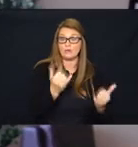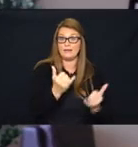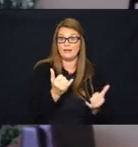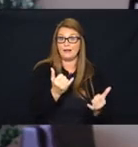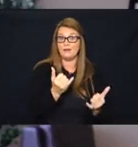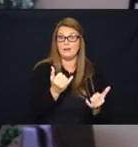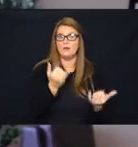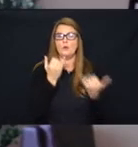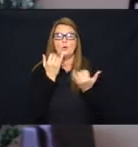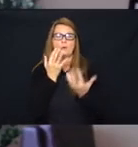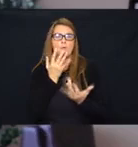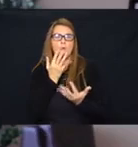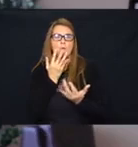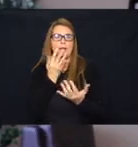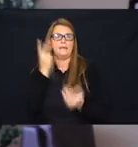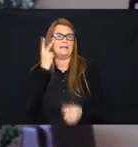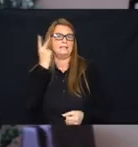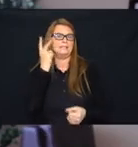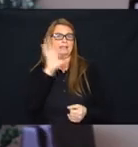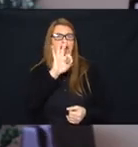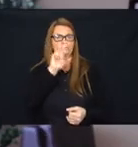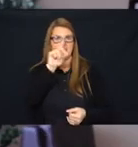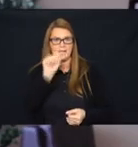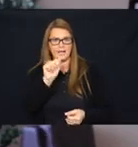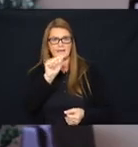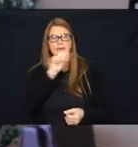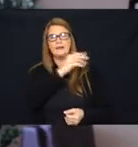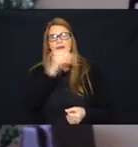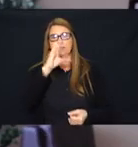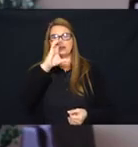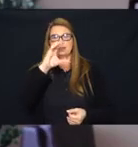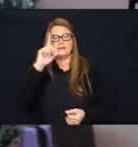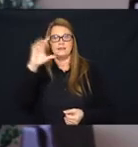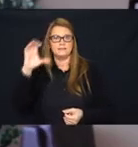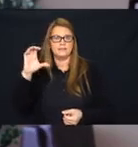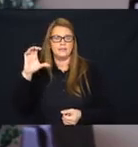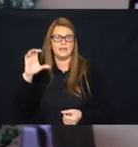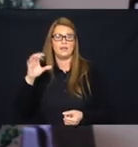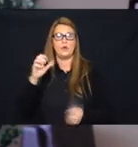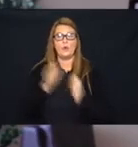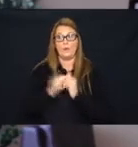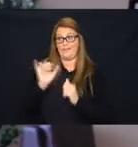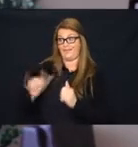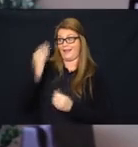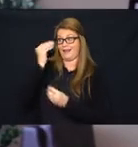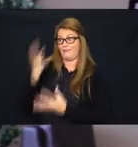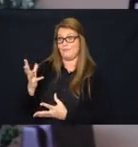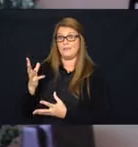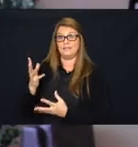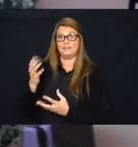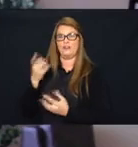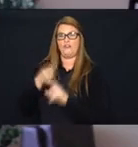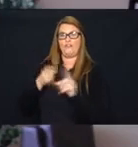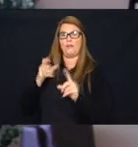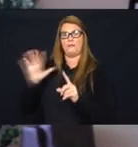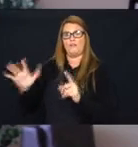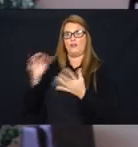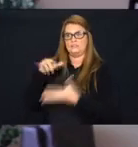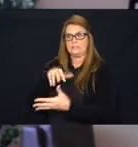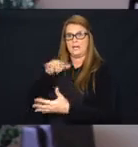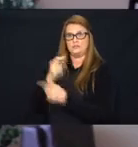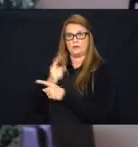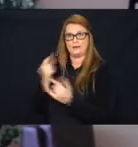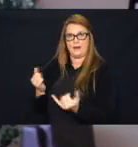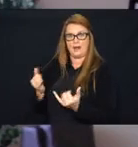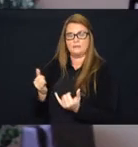will wait to see what FDA and CDC does with the data in the current from the current clinical trials